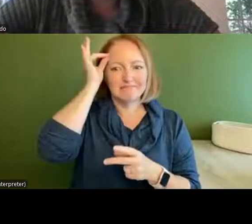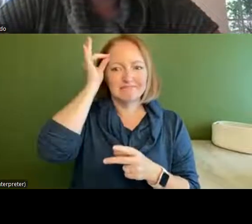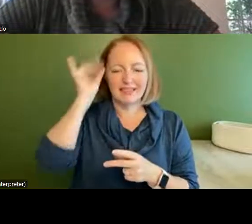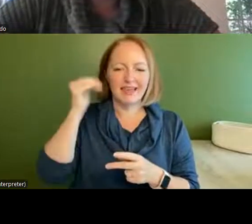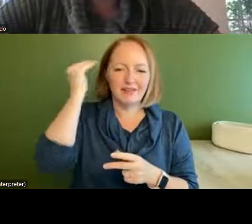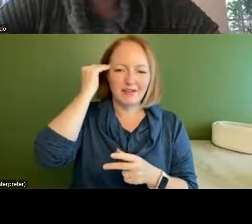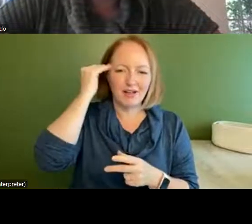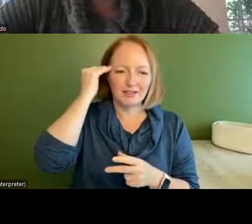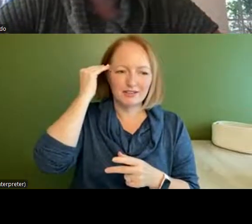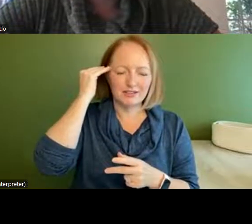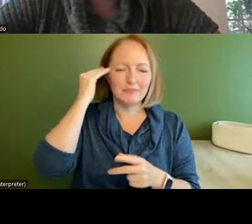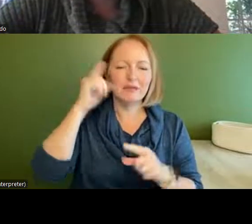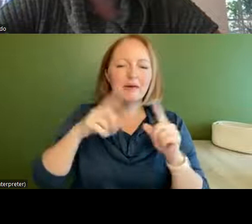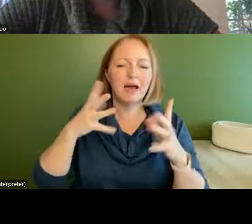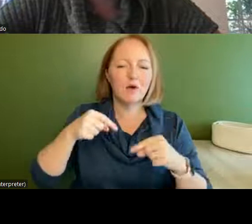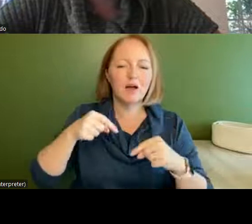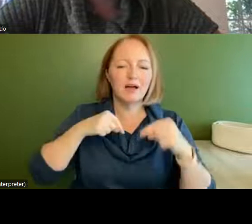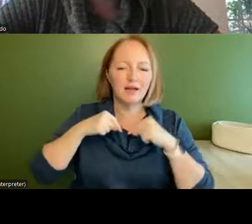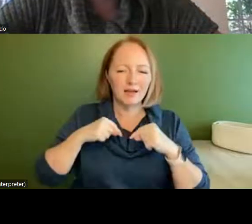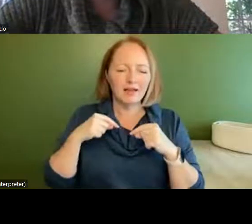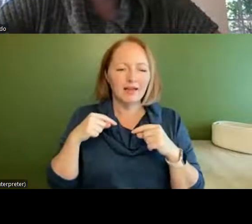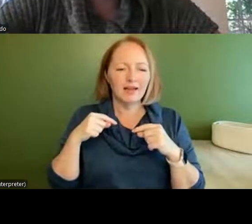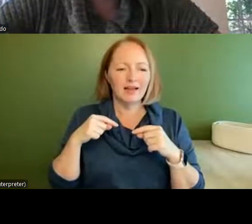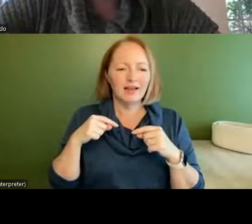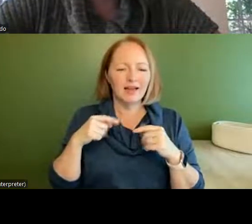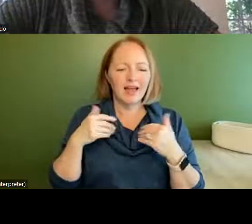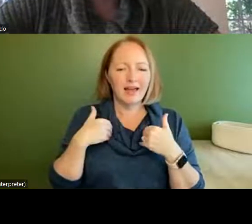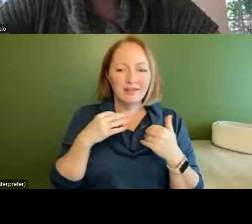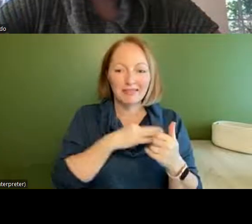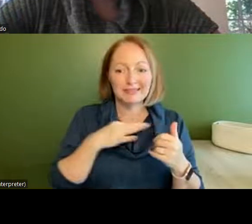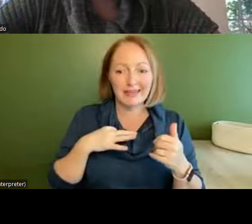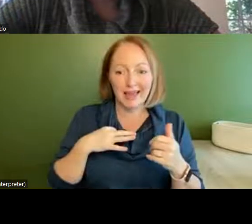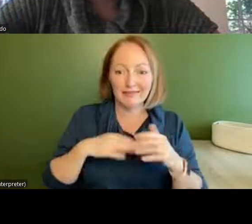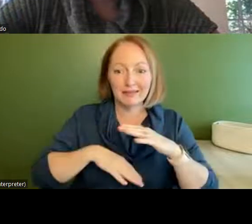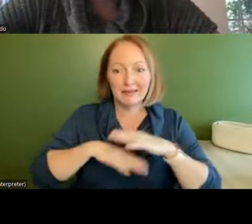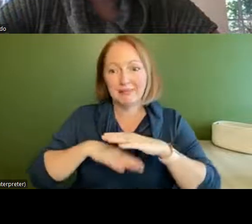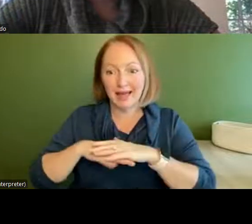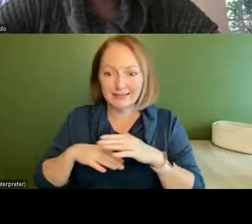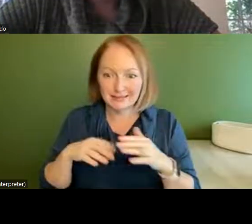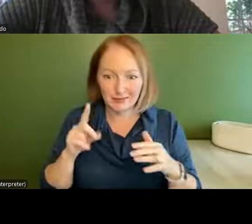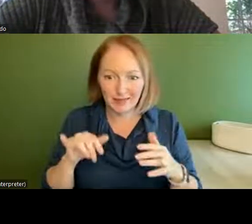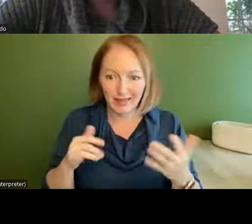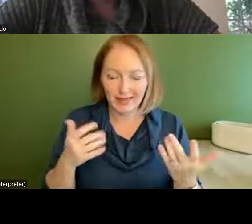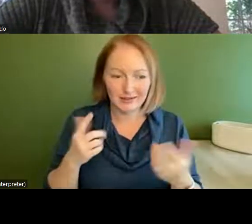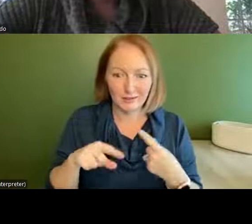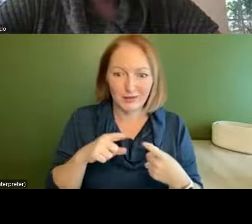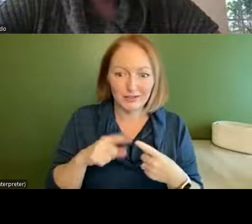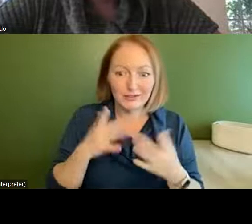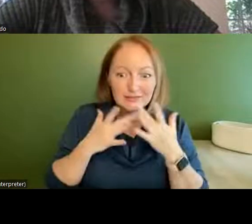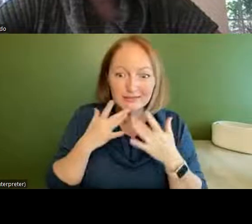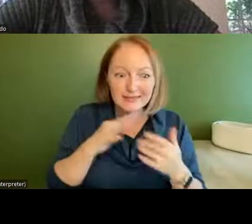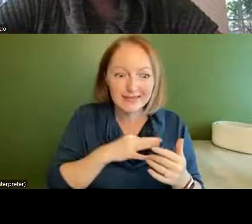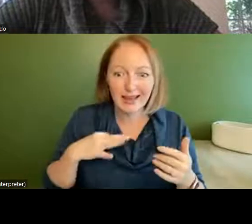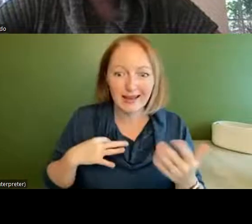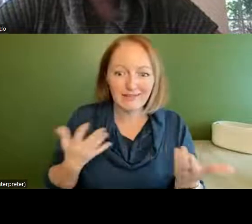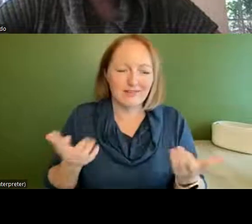If I might step back just a little bit in terms of having the staff capacity to do that, you know, when you are lacking staffing,